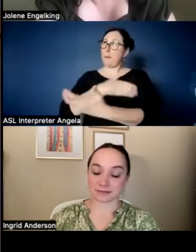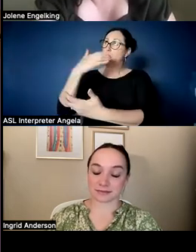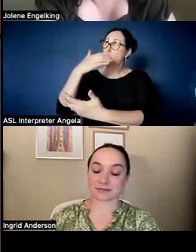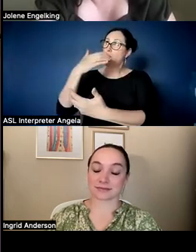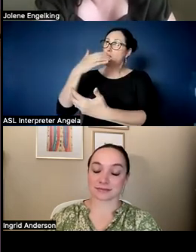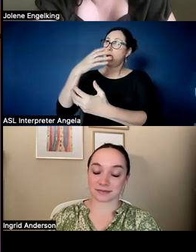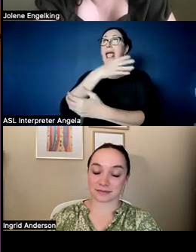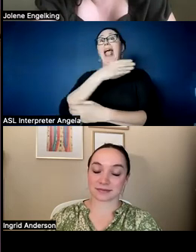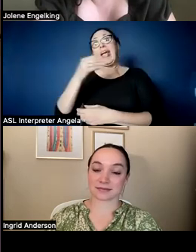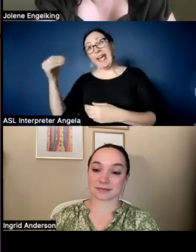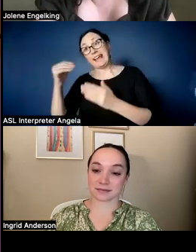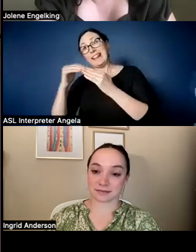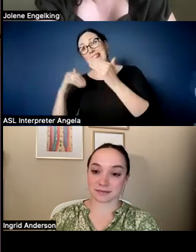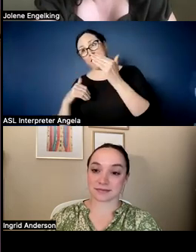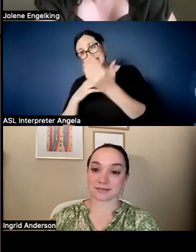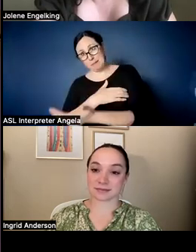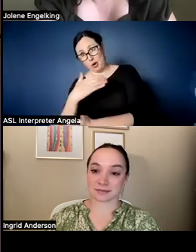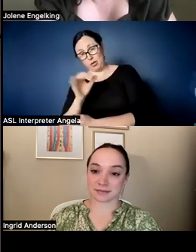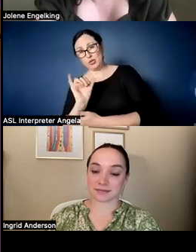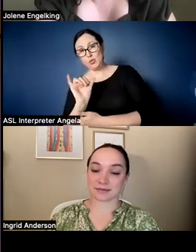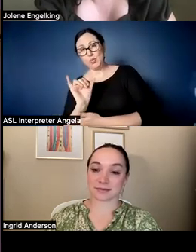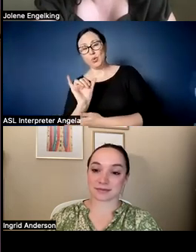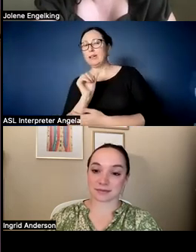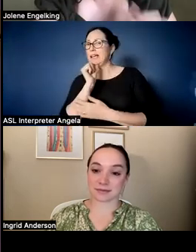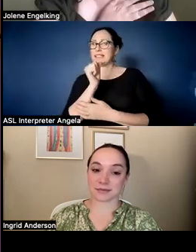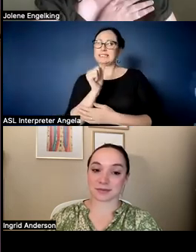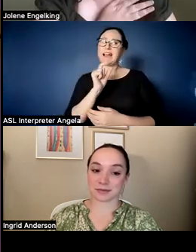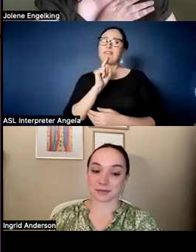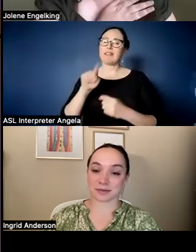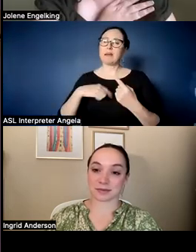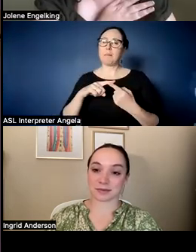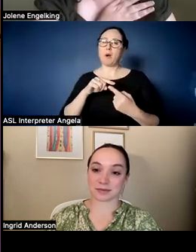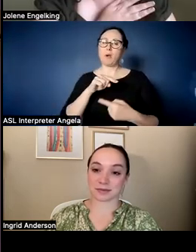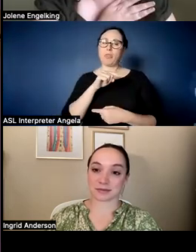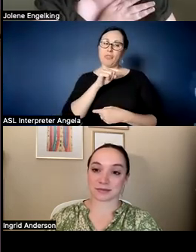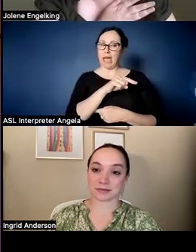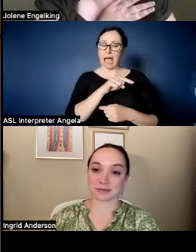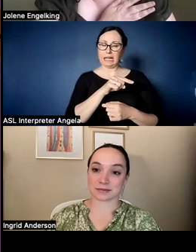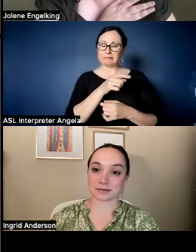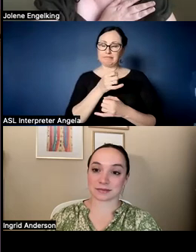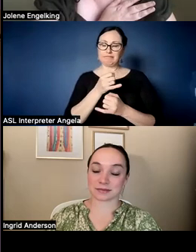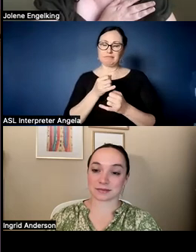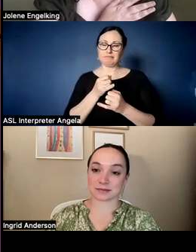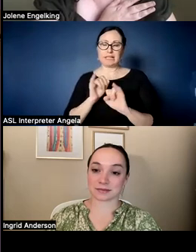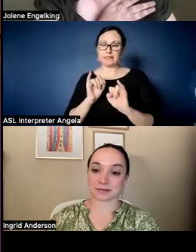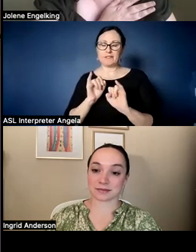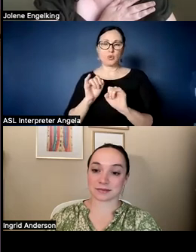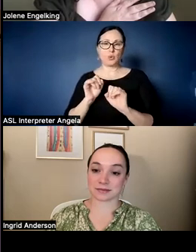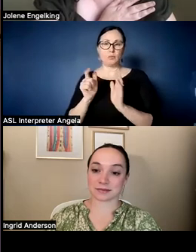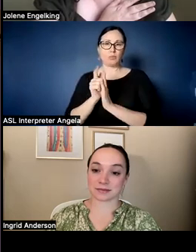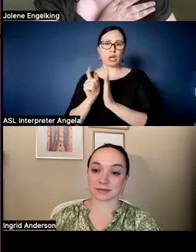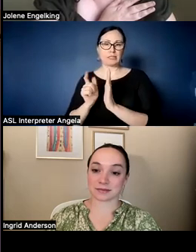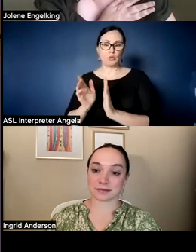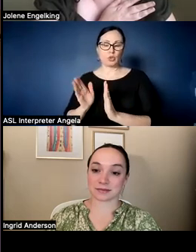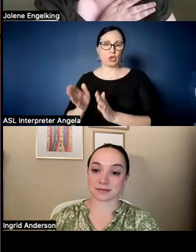thought, and that it isn't so much about that individual prosecutor, but for our state, which is a PL 280 state, really thinking